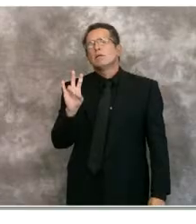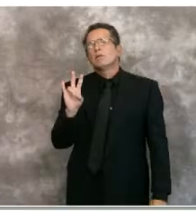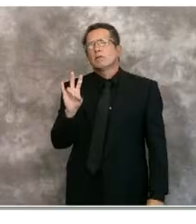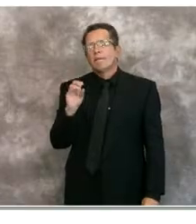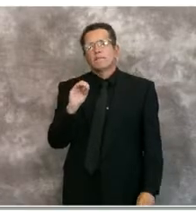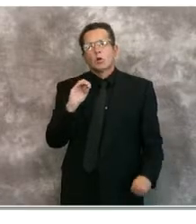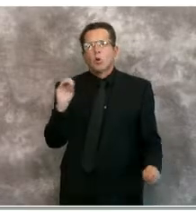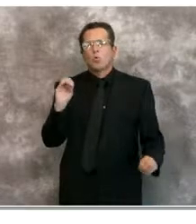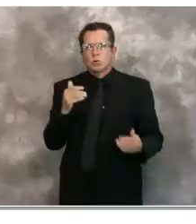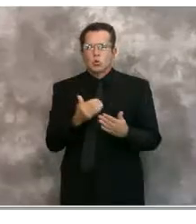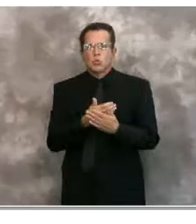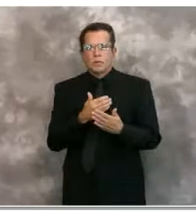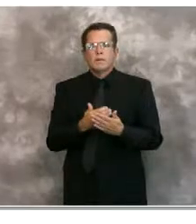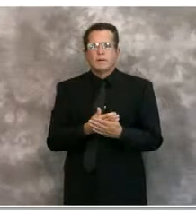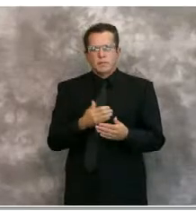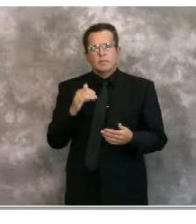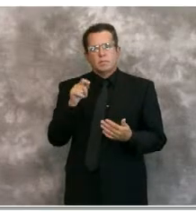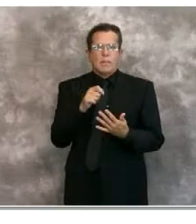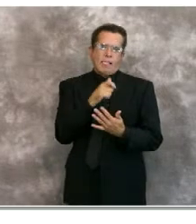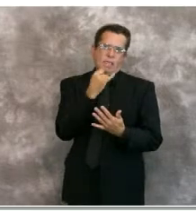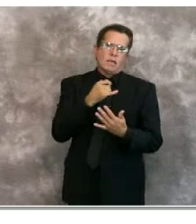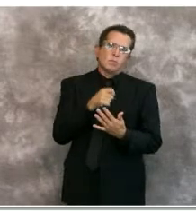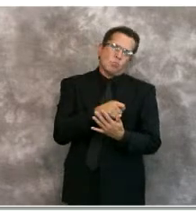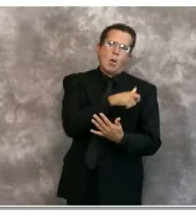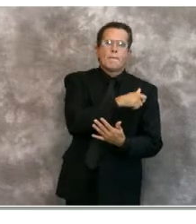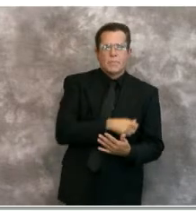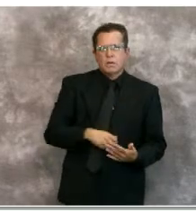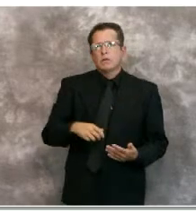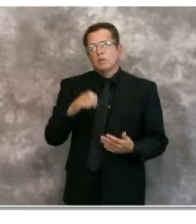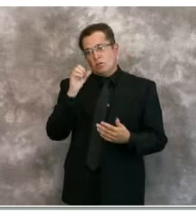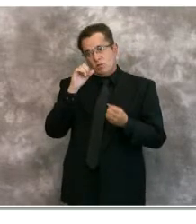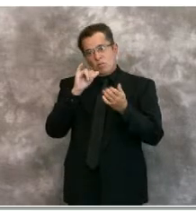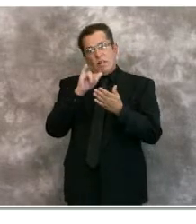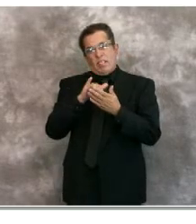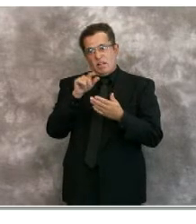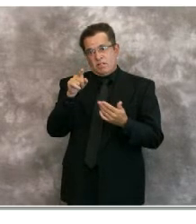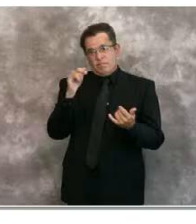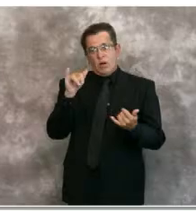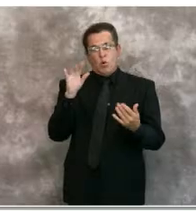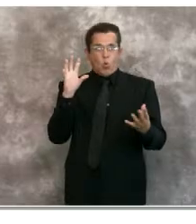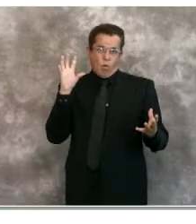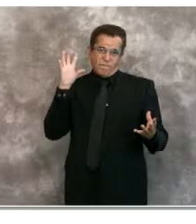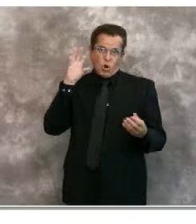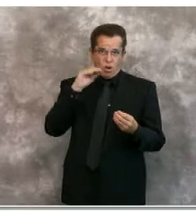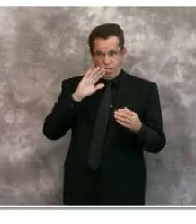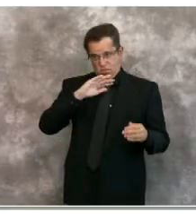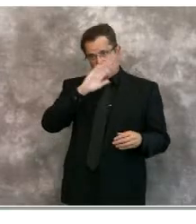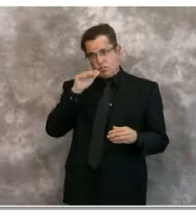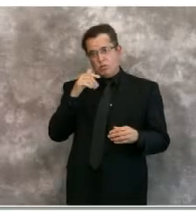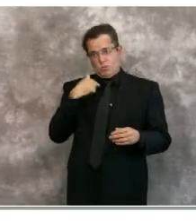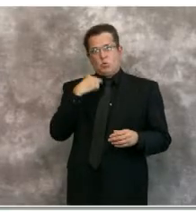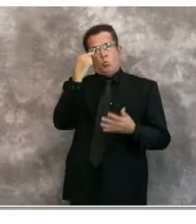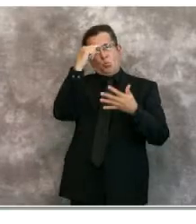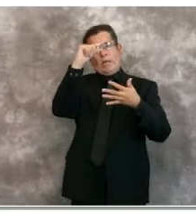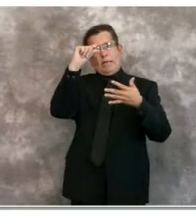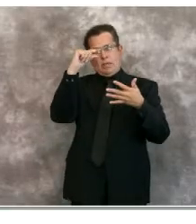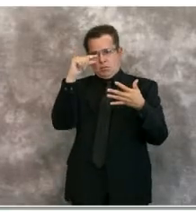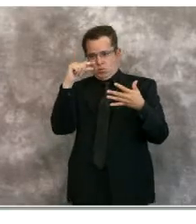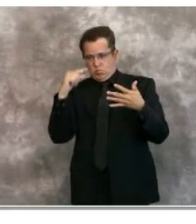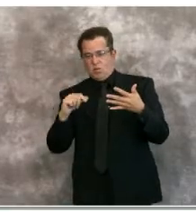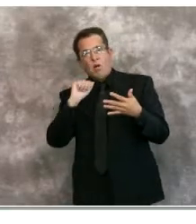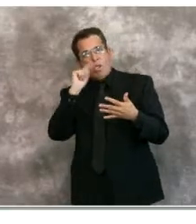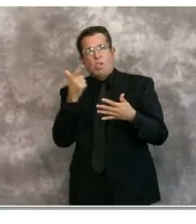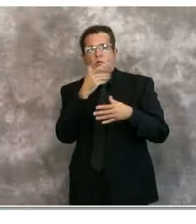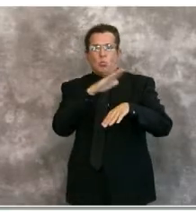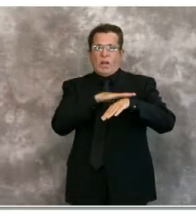Please advance to the next 2. Yes, thank you. So this overall, we are green in all of the other